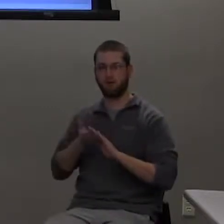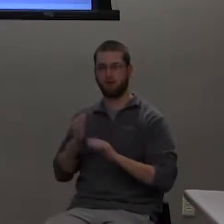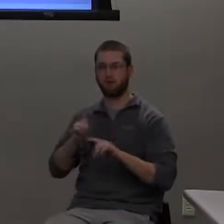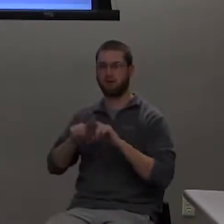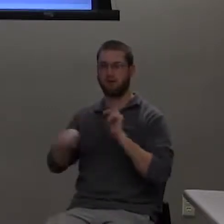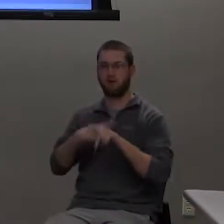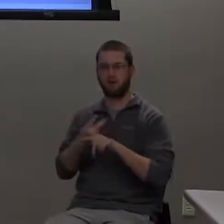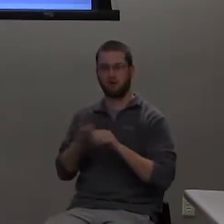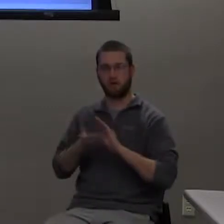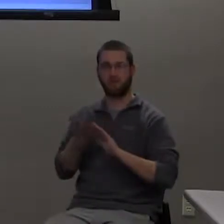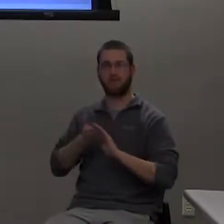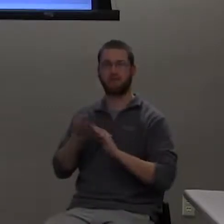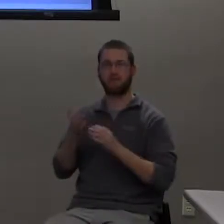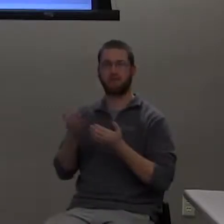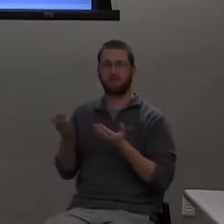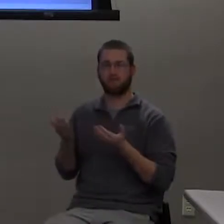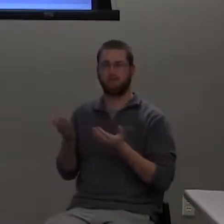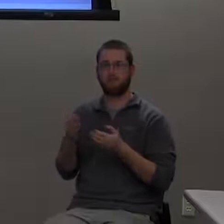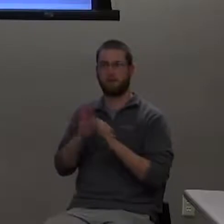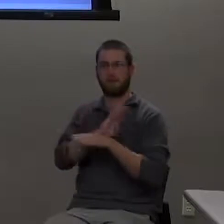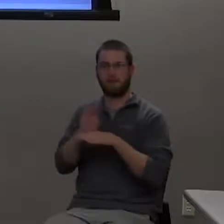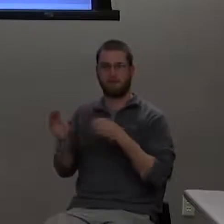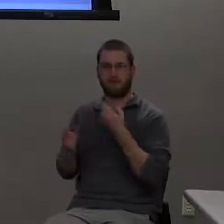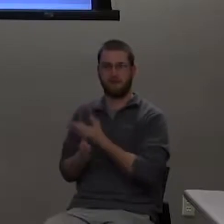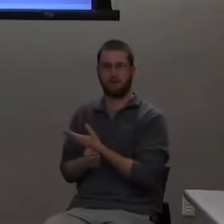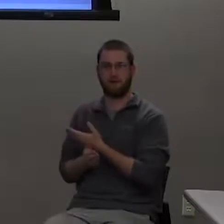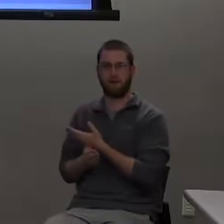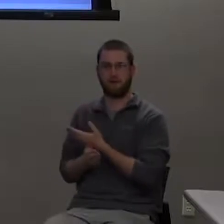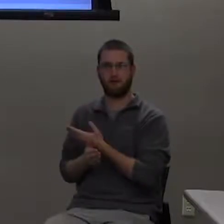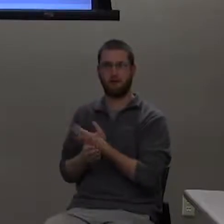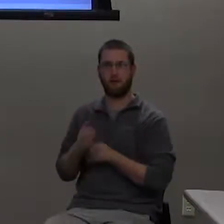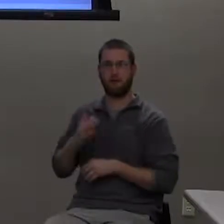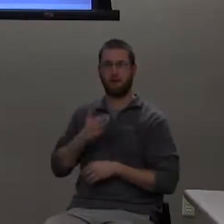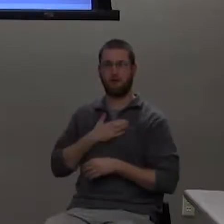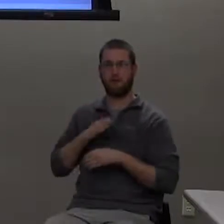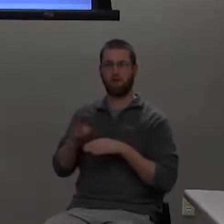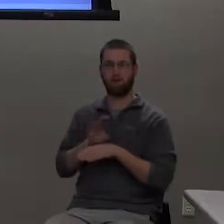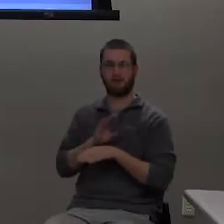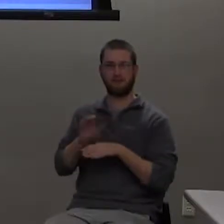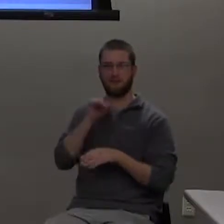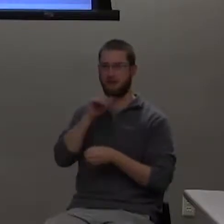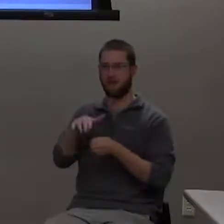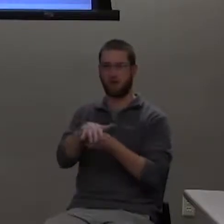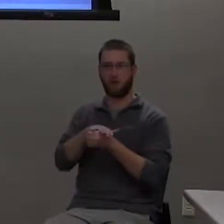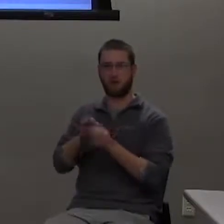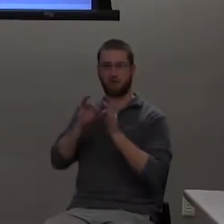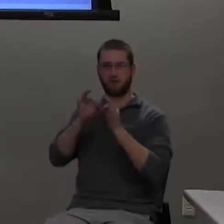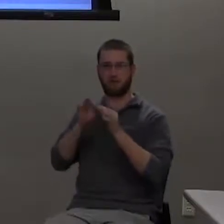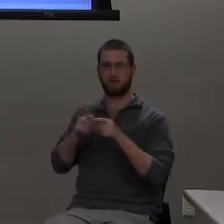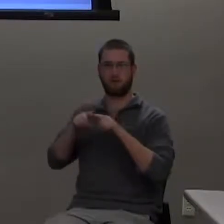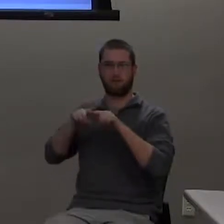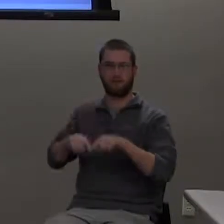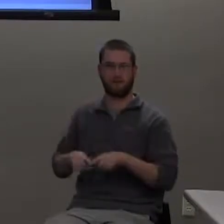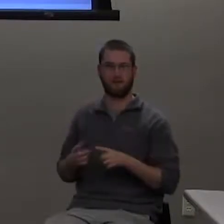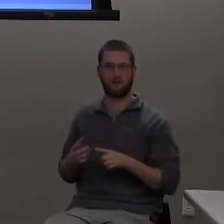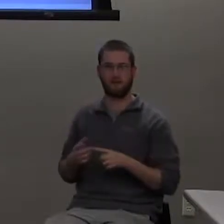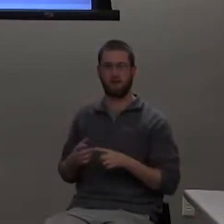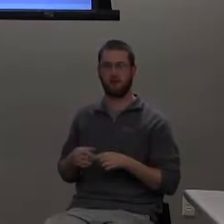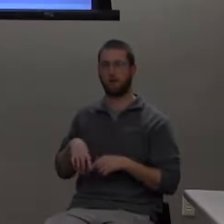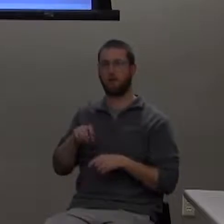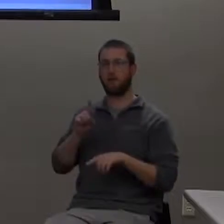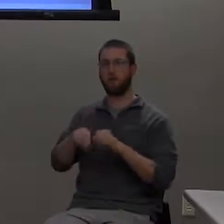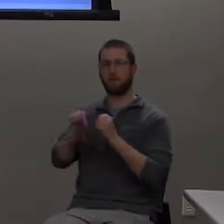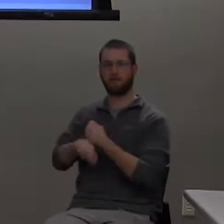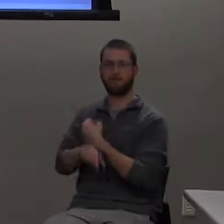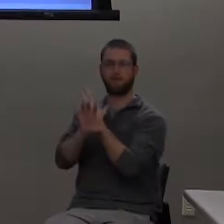there. Really what I'm saying here is companies like mine that aren't location dependent, job opportunities, telecommuting,